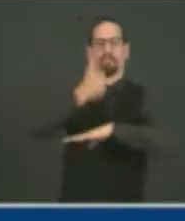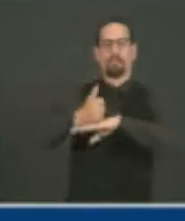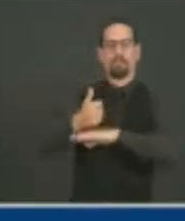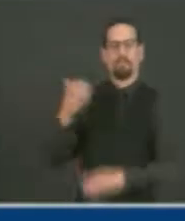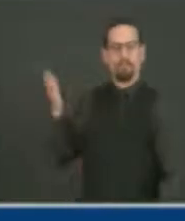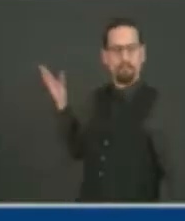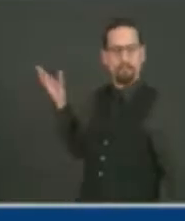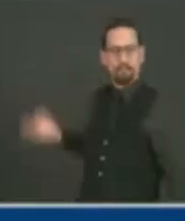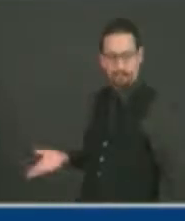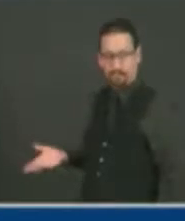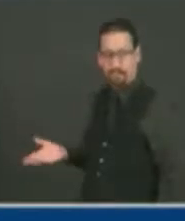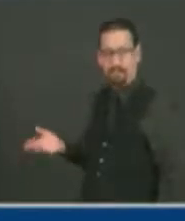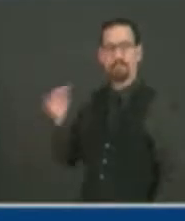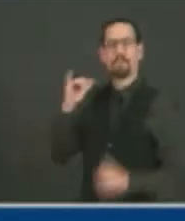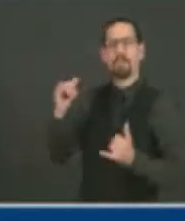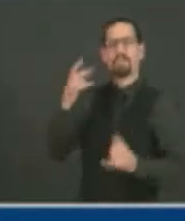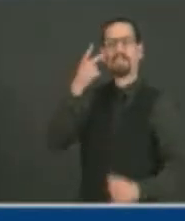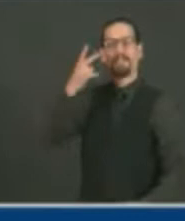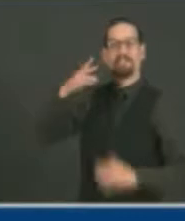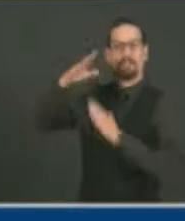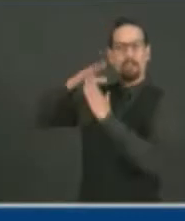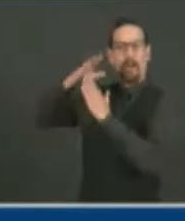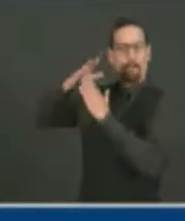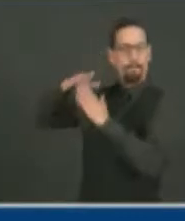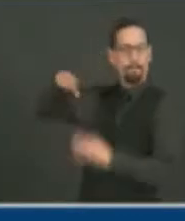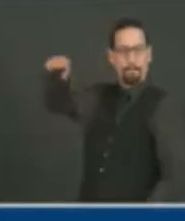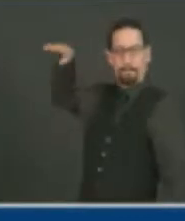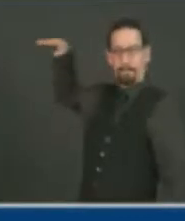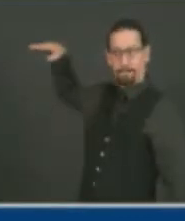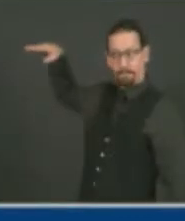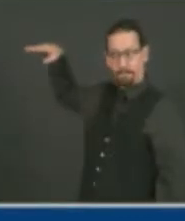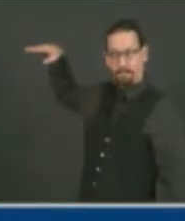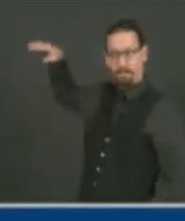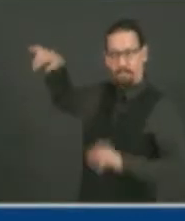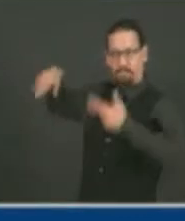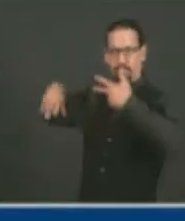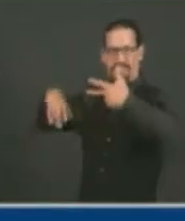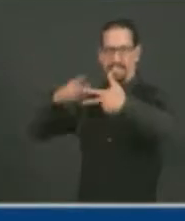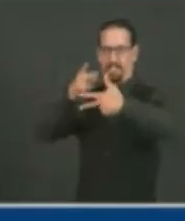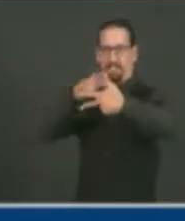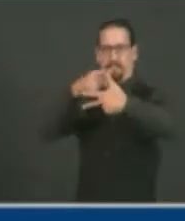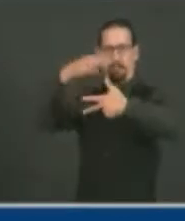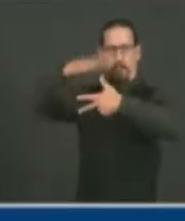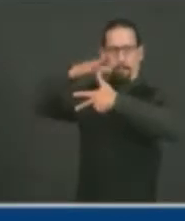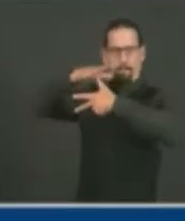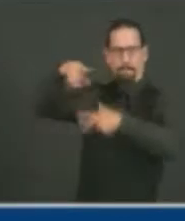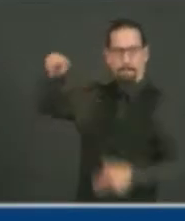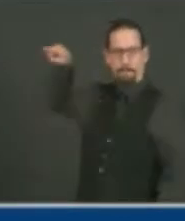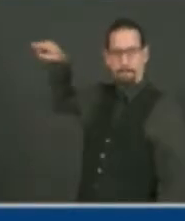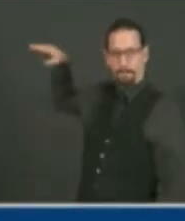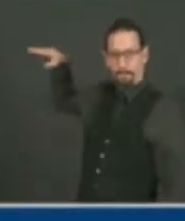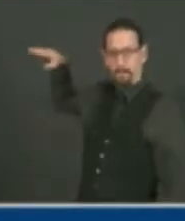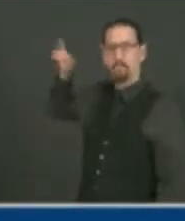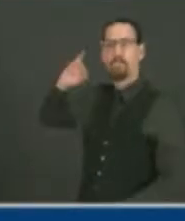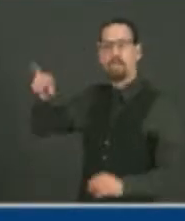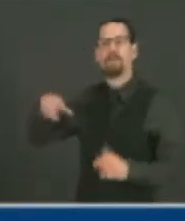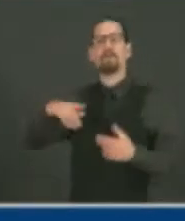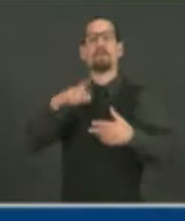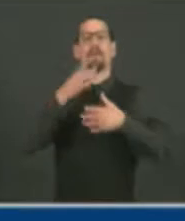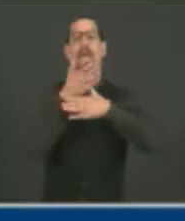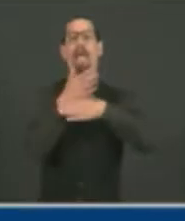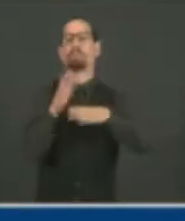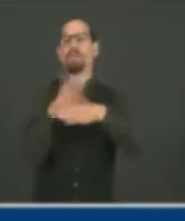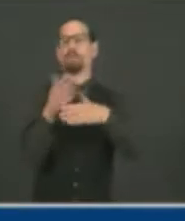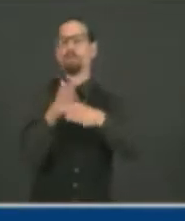rate. In the middle is new hospitalizations. and the bottom is new cases